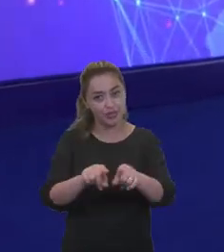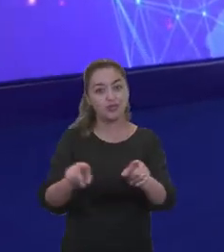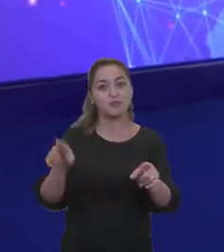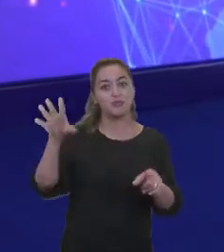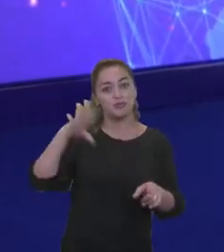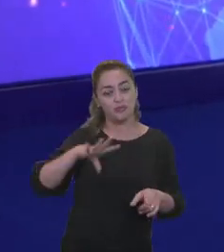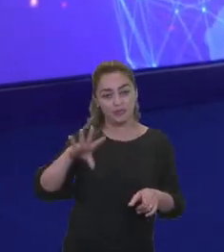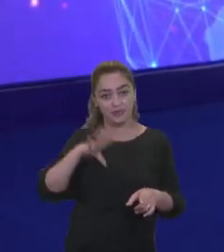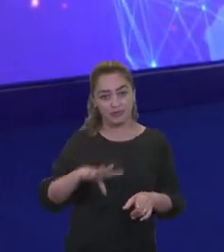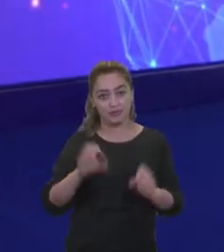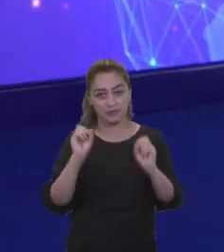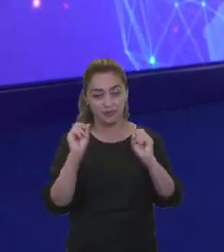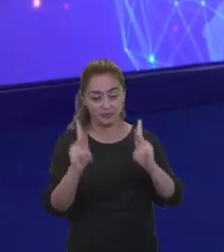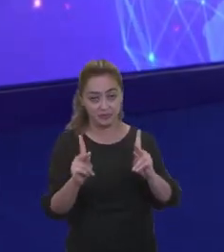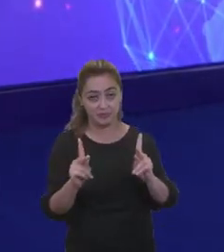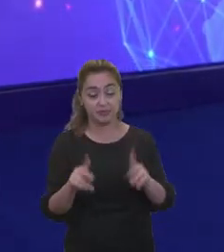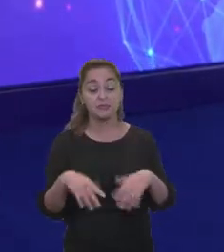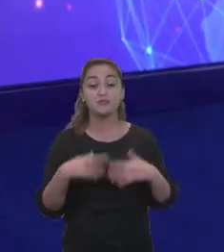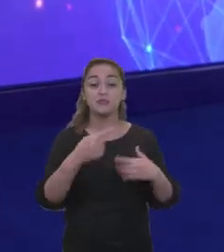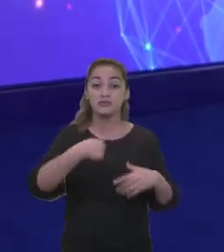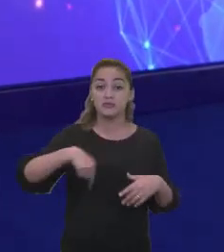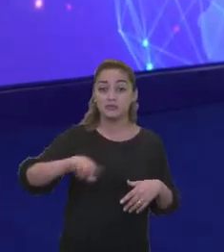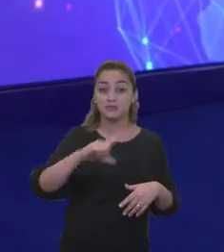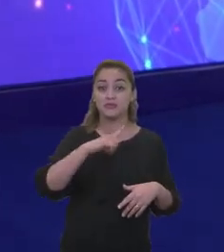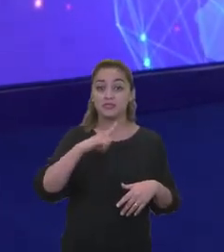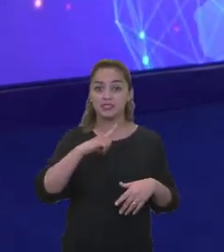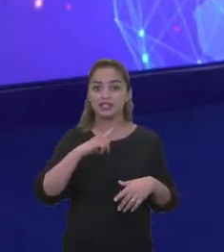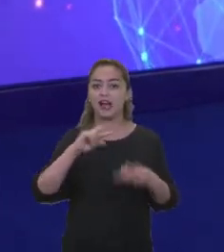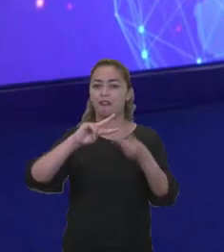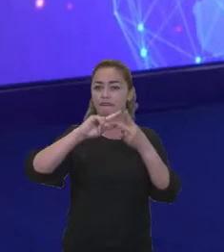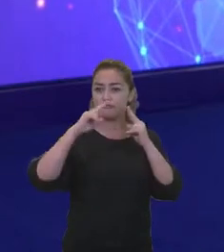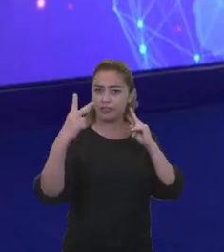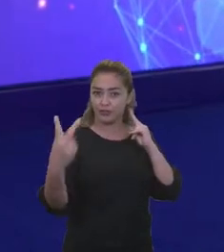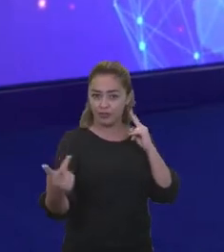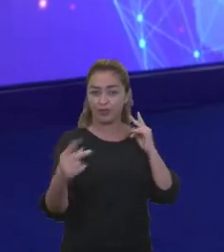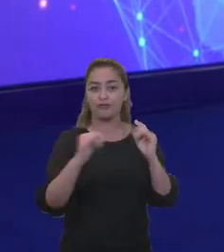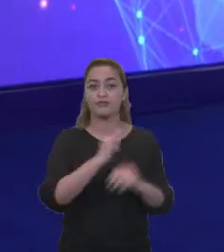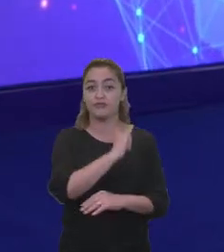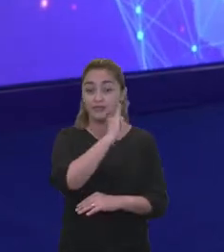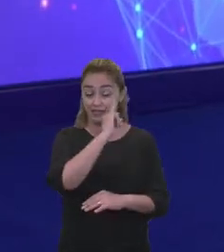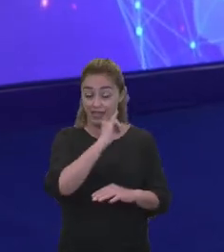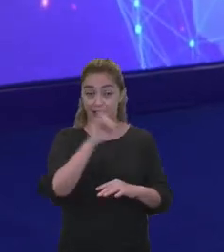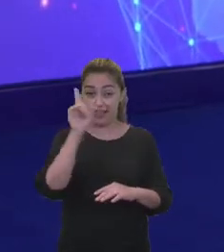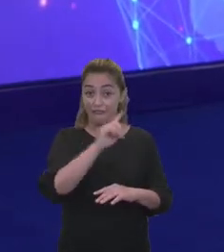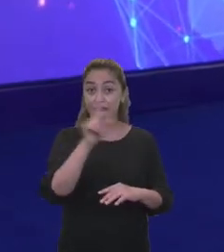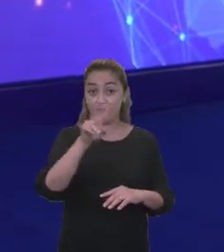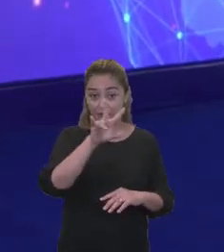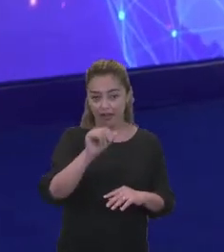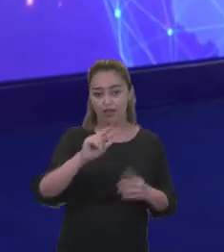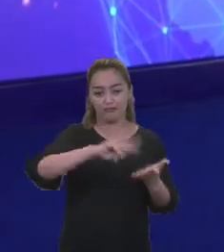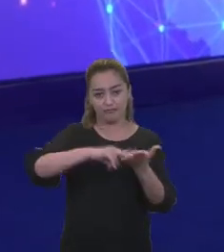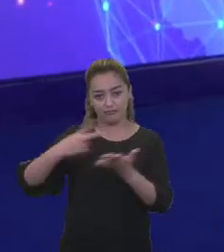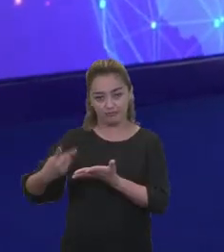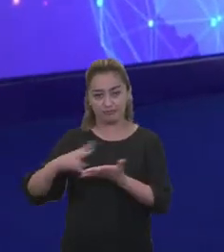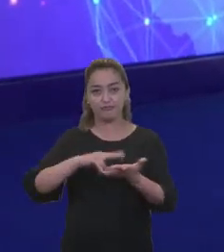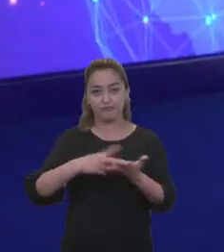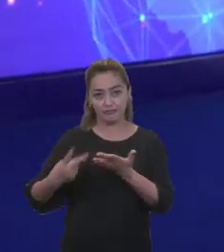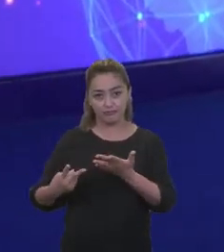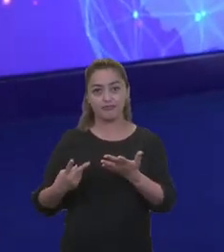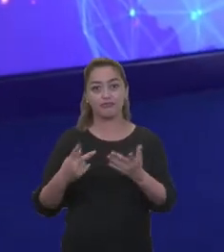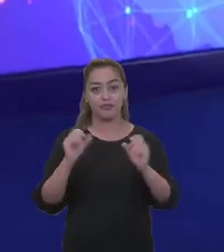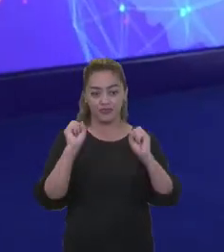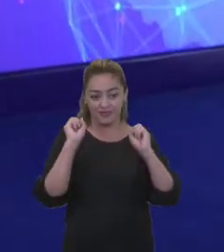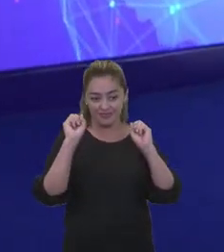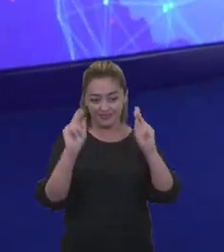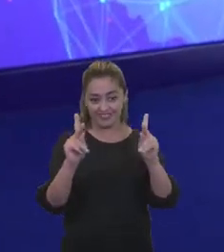simultaneous translation into Portuguese. And those of you who are virtually talking to us, translation will happen